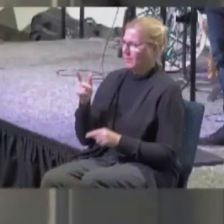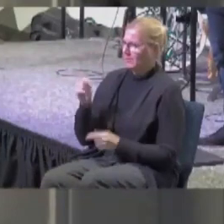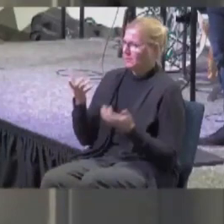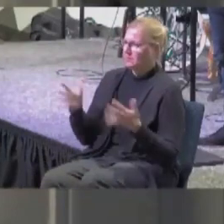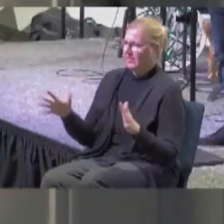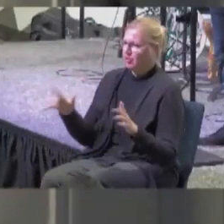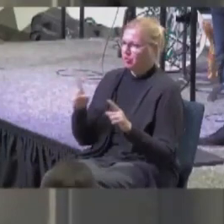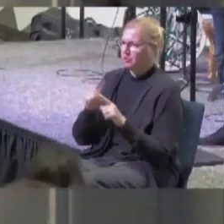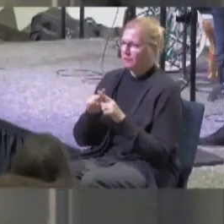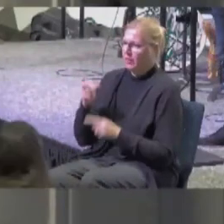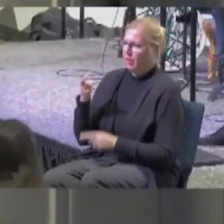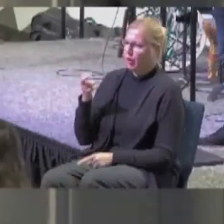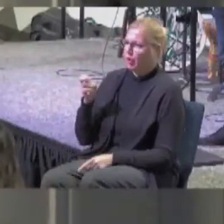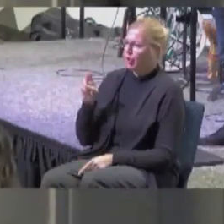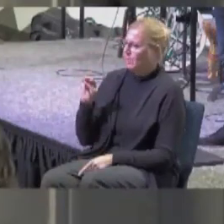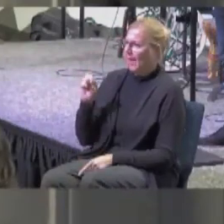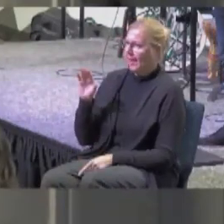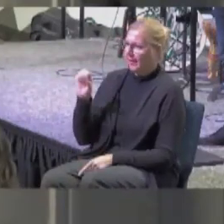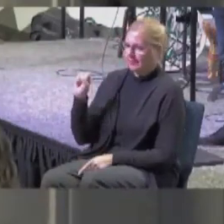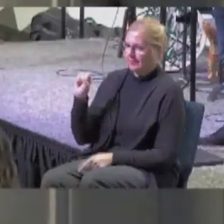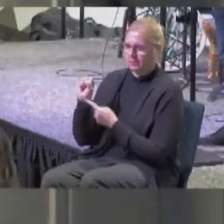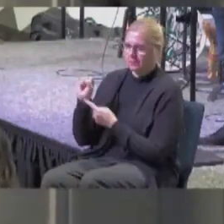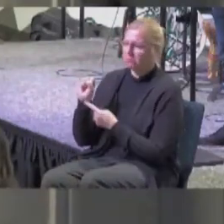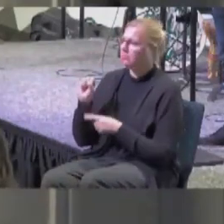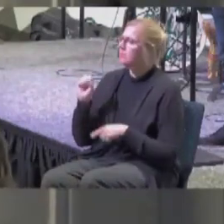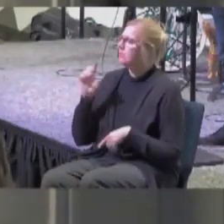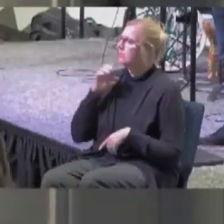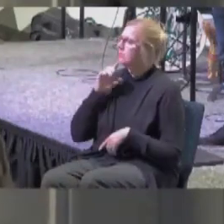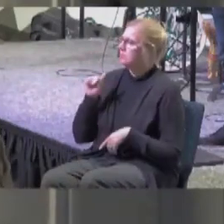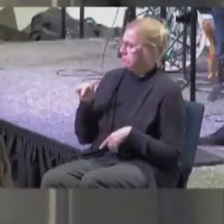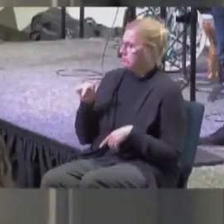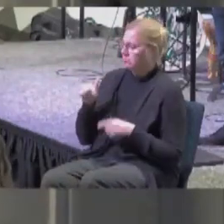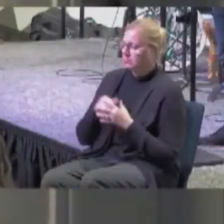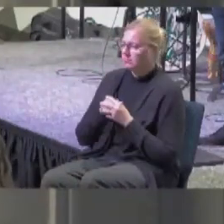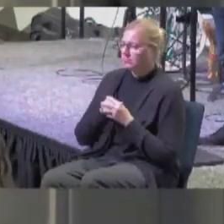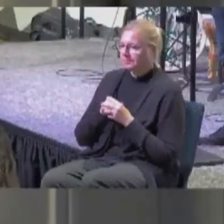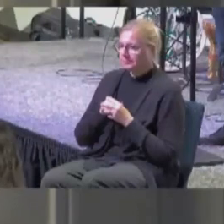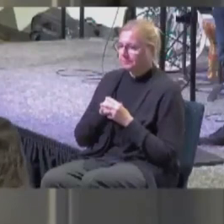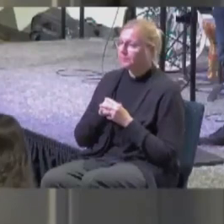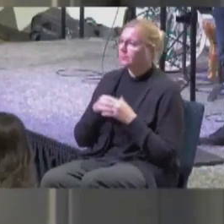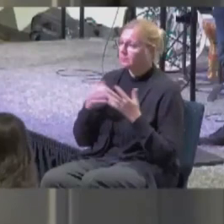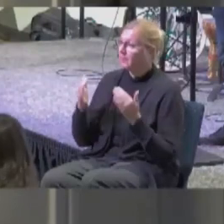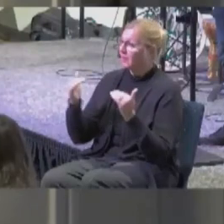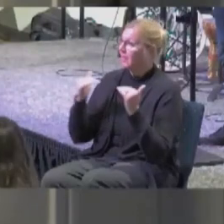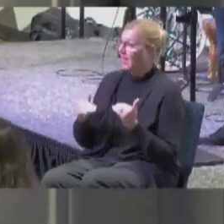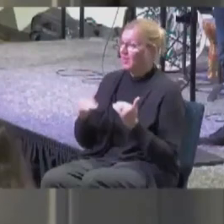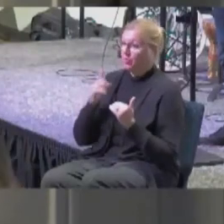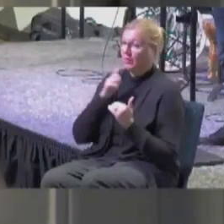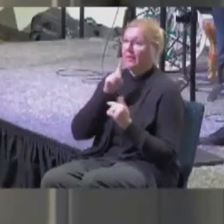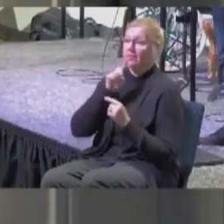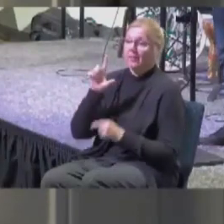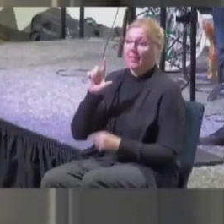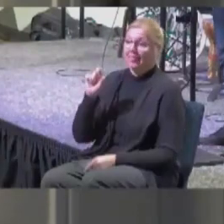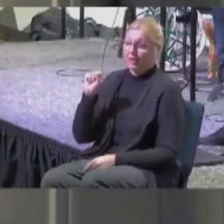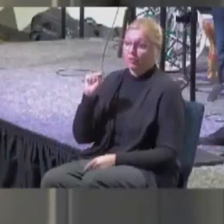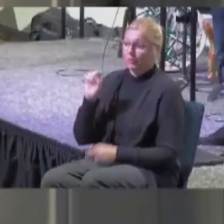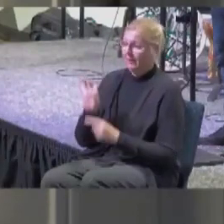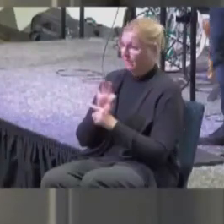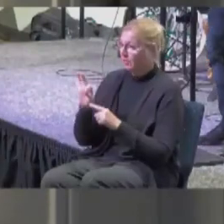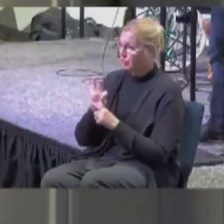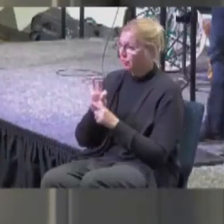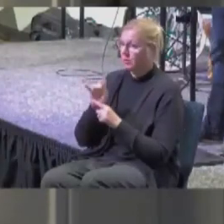on pragmatics, one that I enjoy. Then there are literary, functional, and